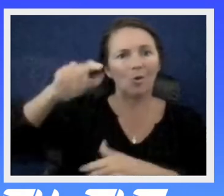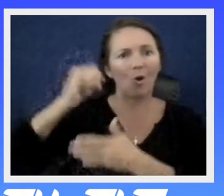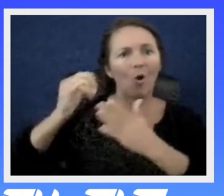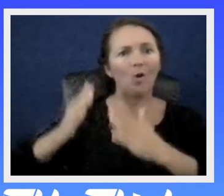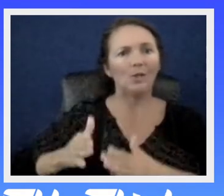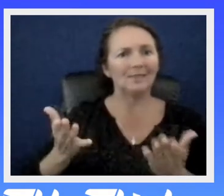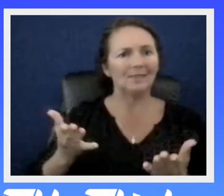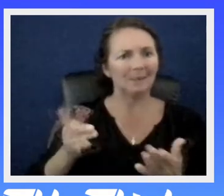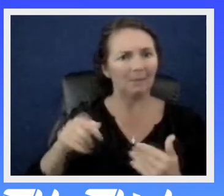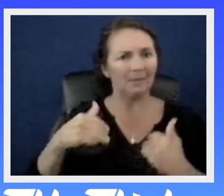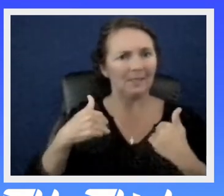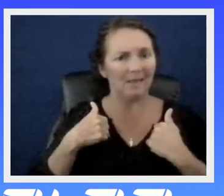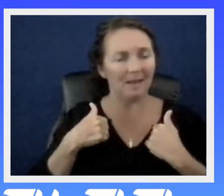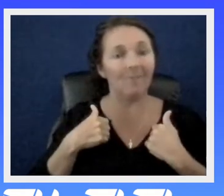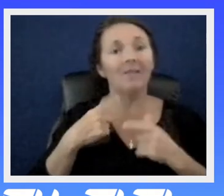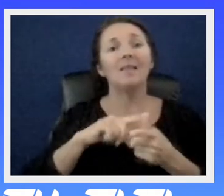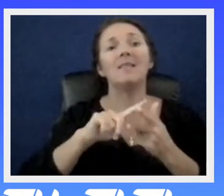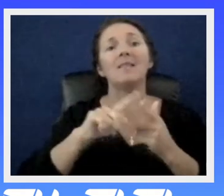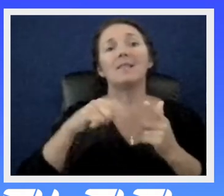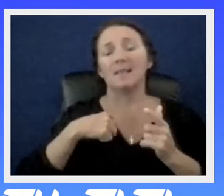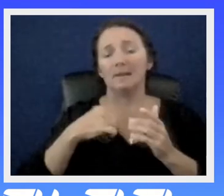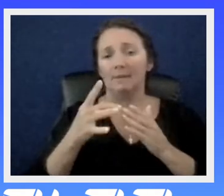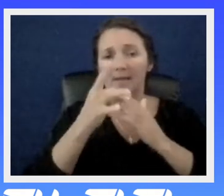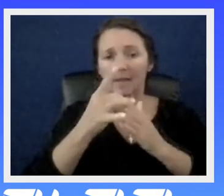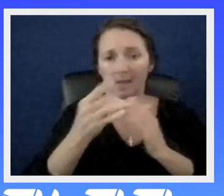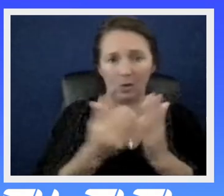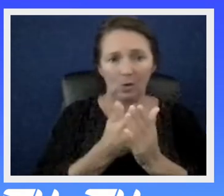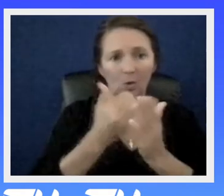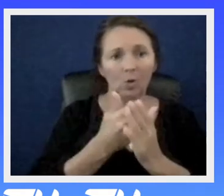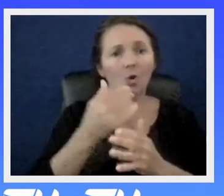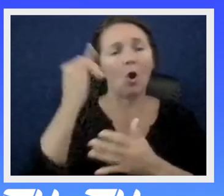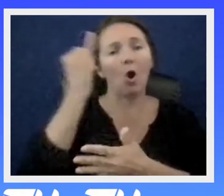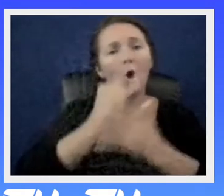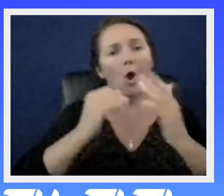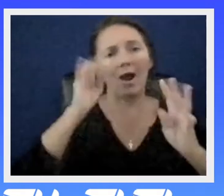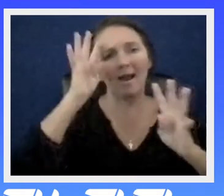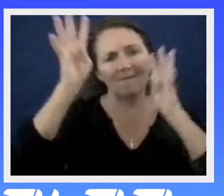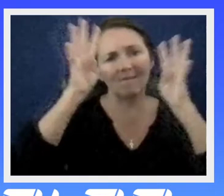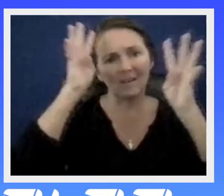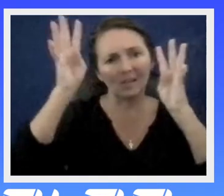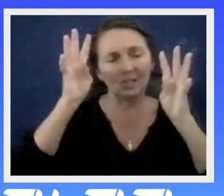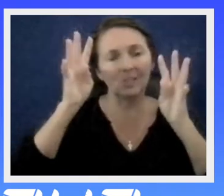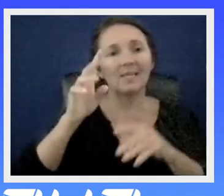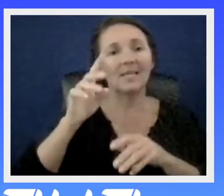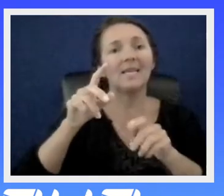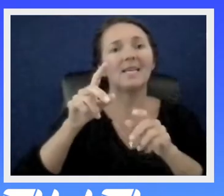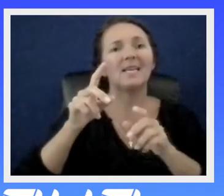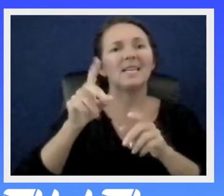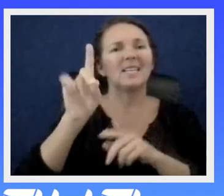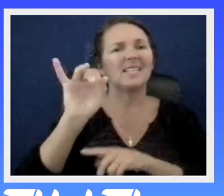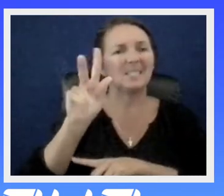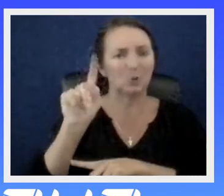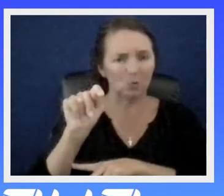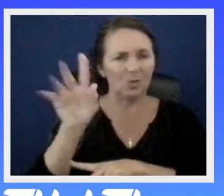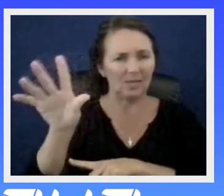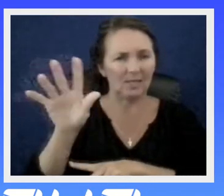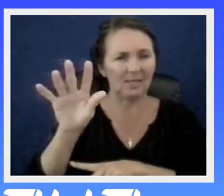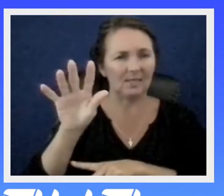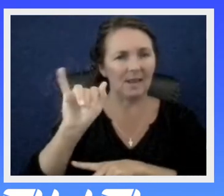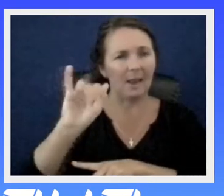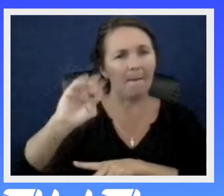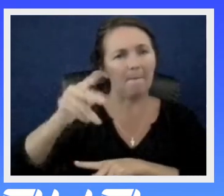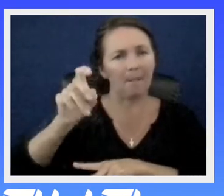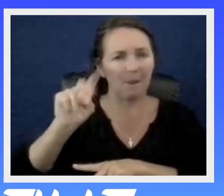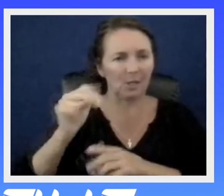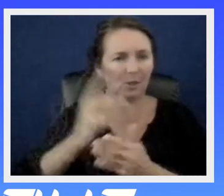Then I led the Upham's Corner Arts and Innovation District Implementation Plan, which is what the community asked for. The community was already